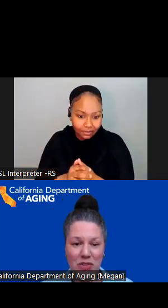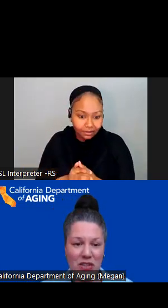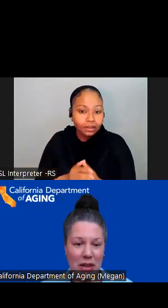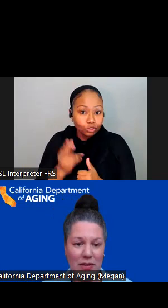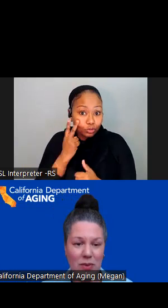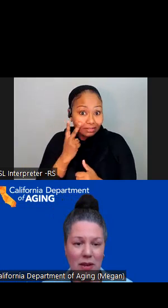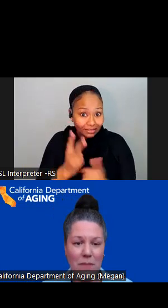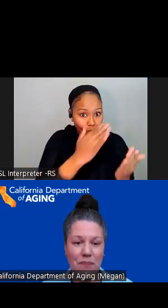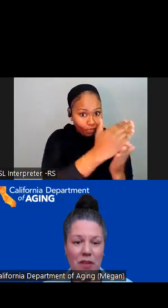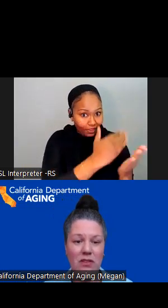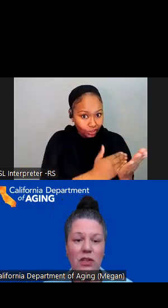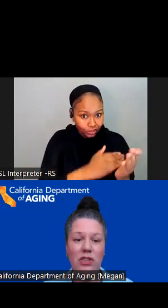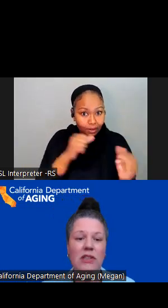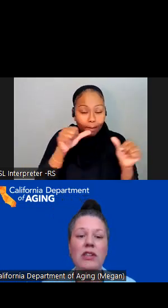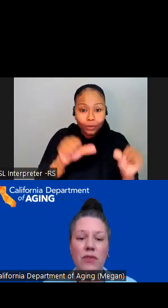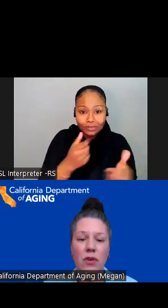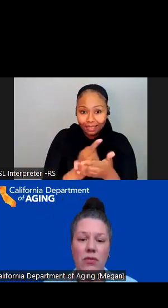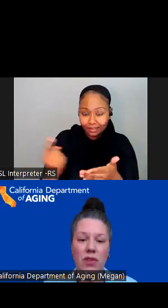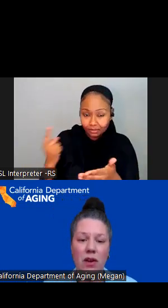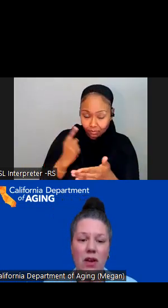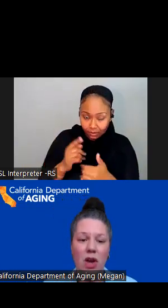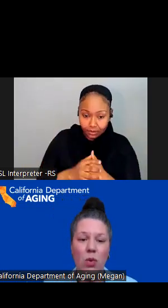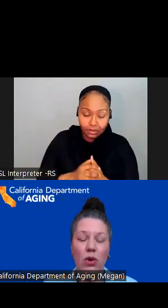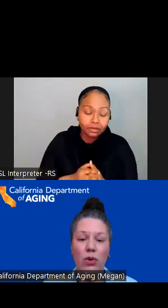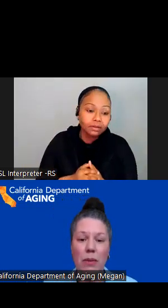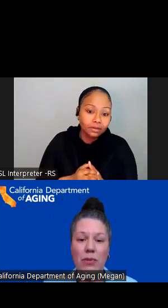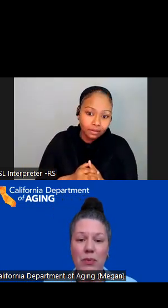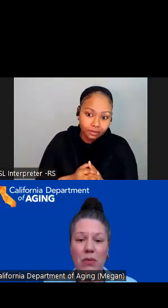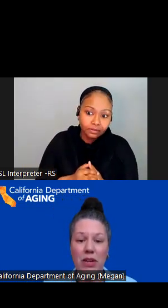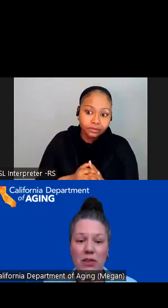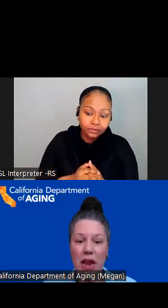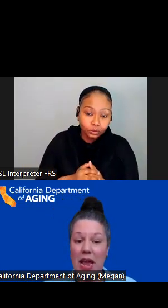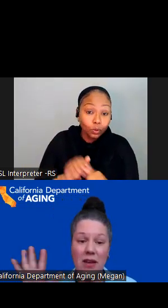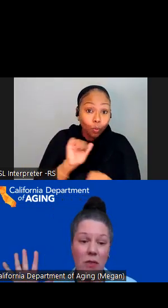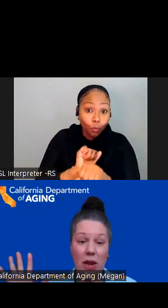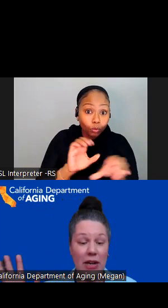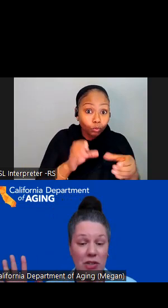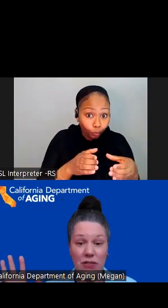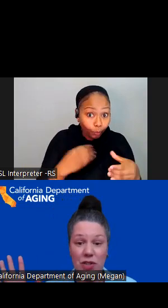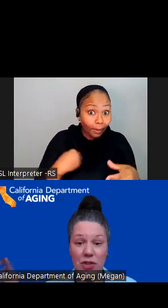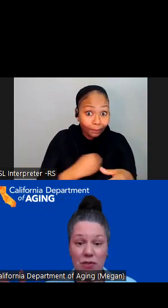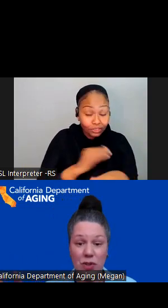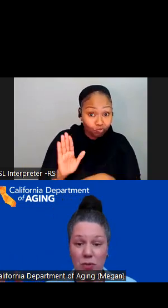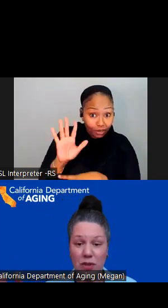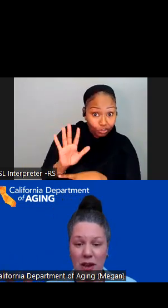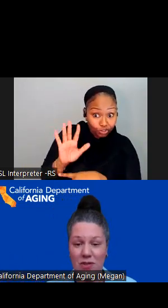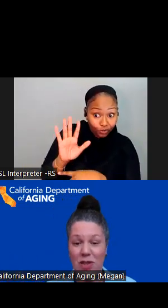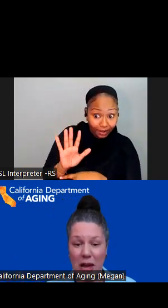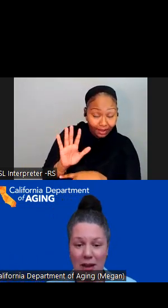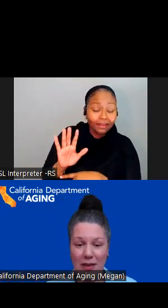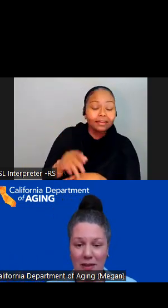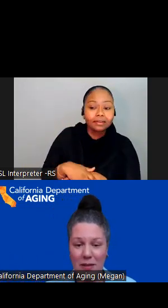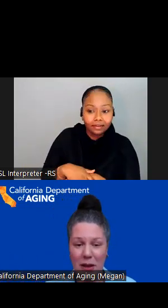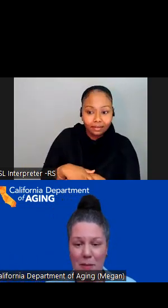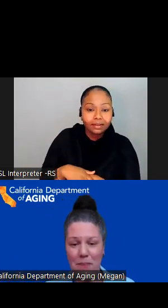was posted last week. And so the logistics for those are workgroup members may raise their hand in the reactions feature of Zoom to enter